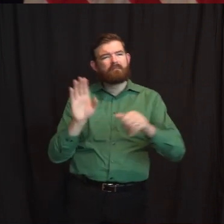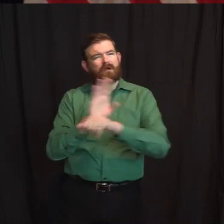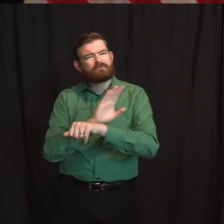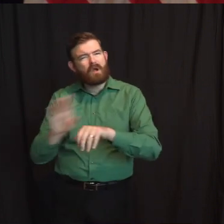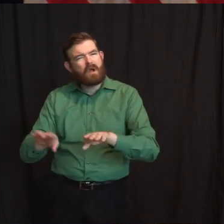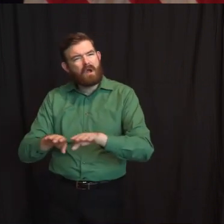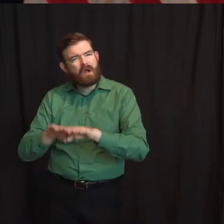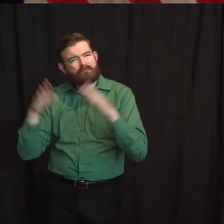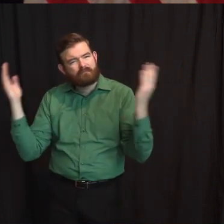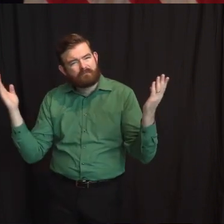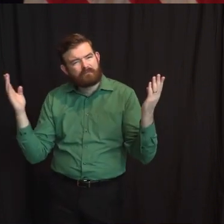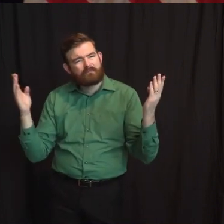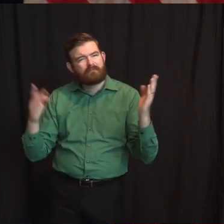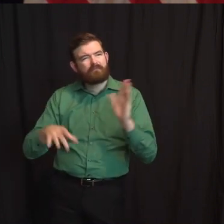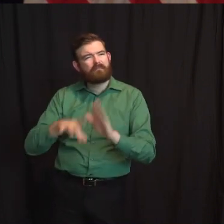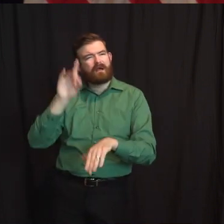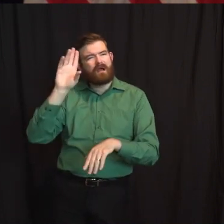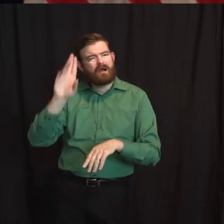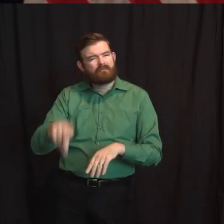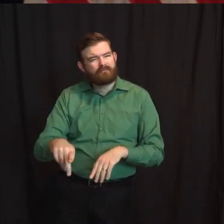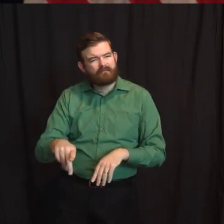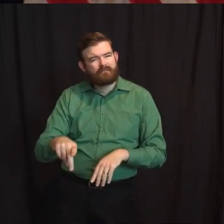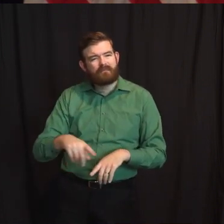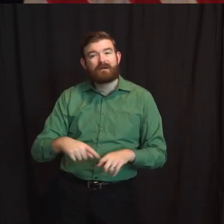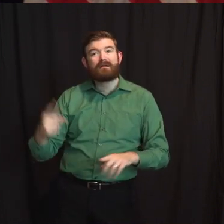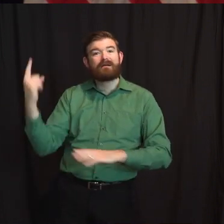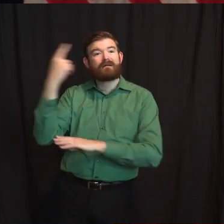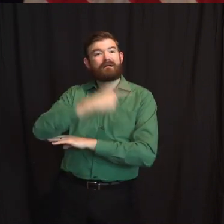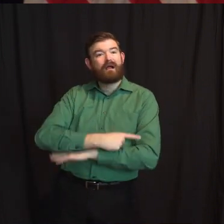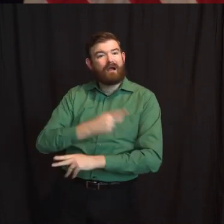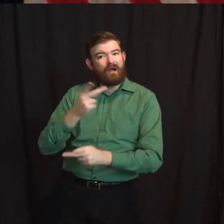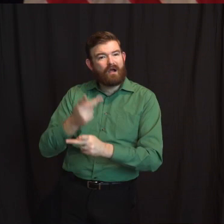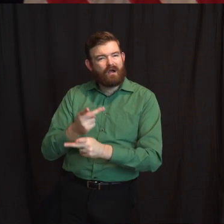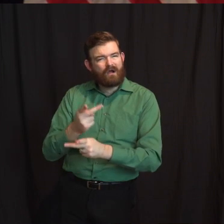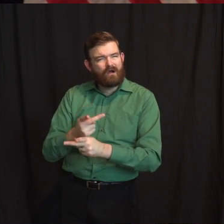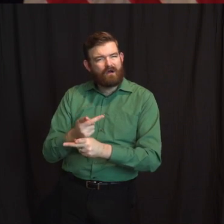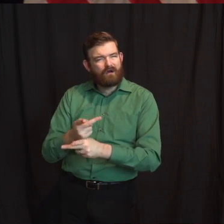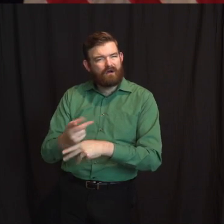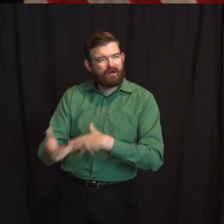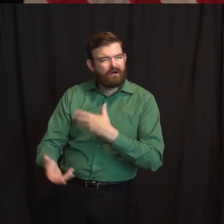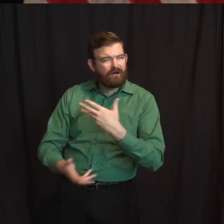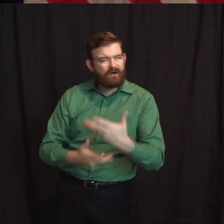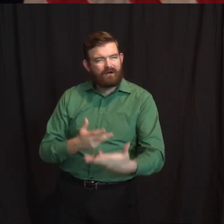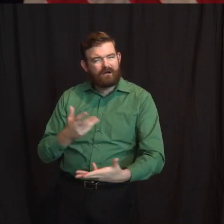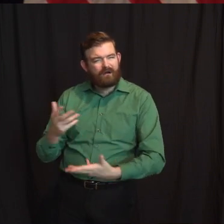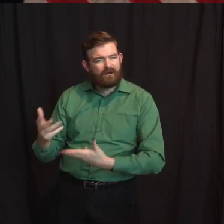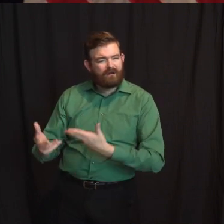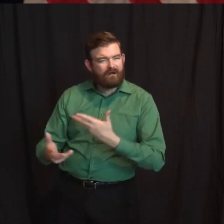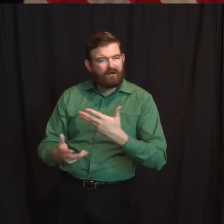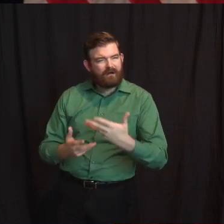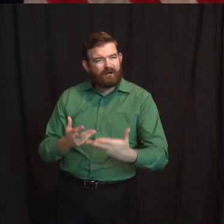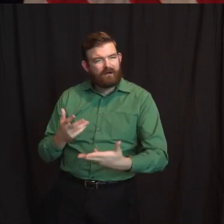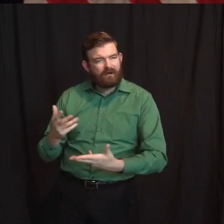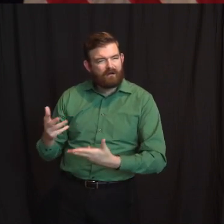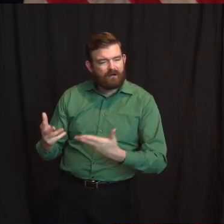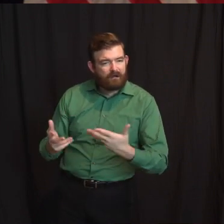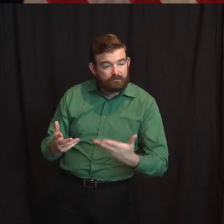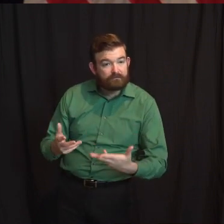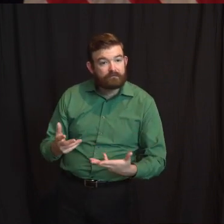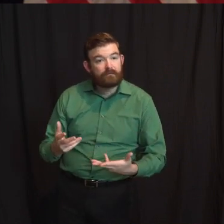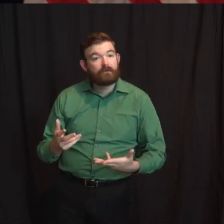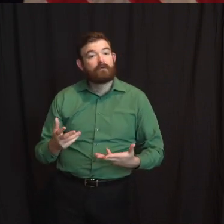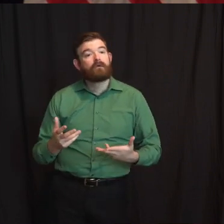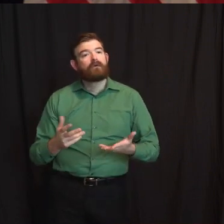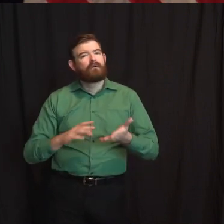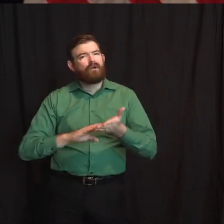latest on daycare? Can workers for those businesses use daycare? The legislature has passed bills to furlough public workers and for renters to get